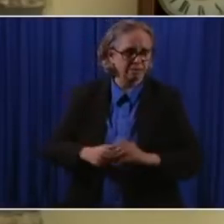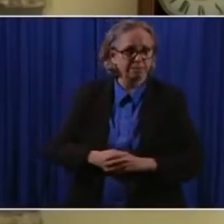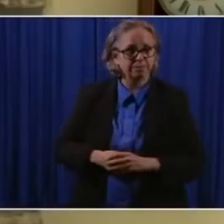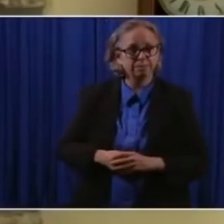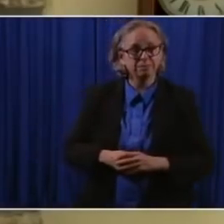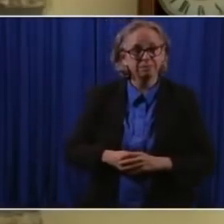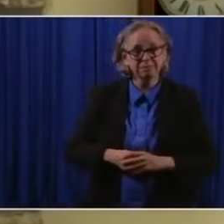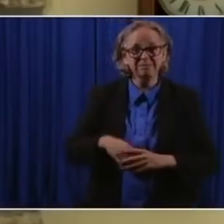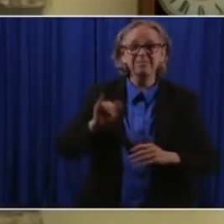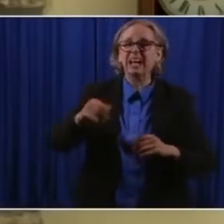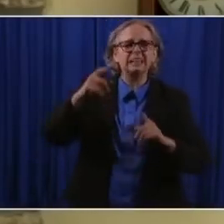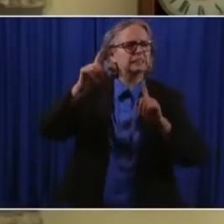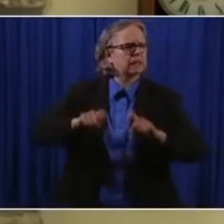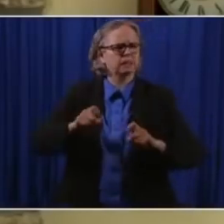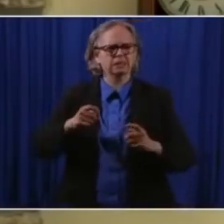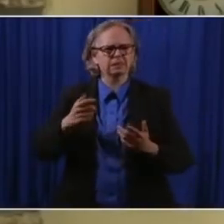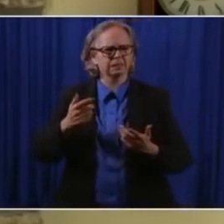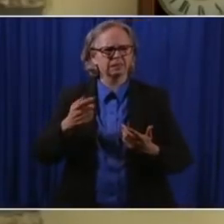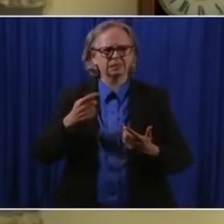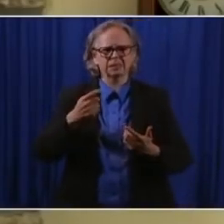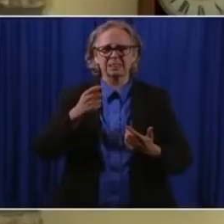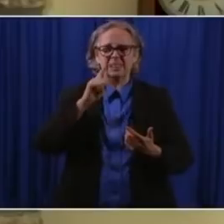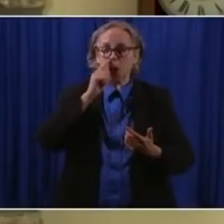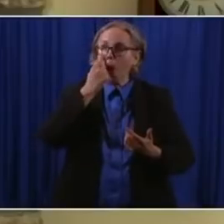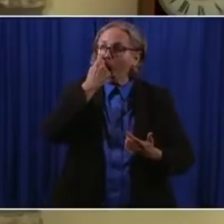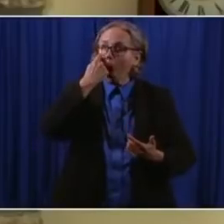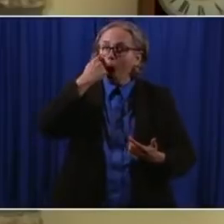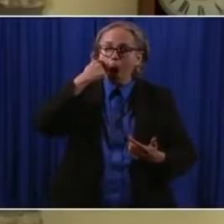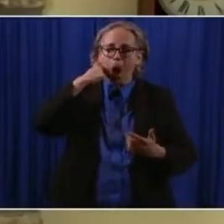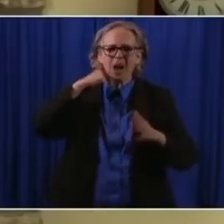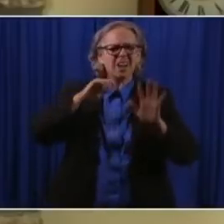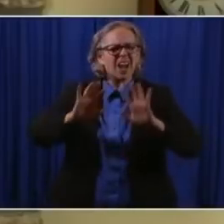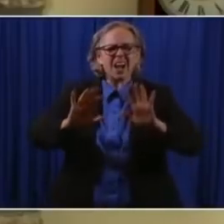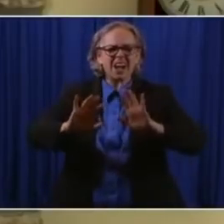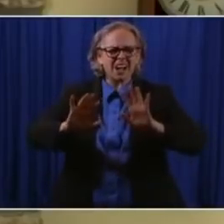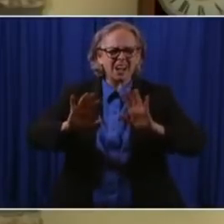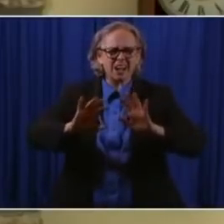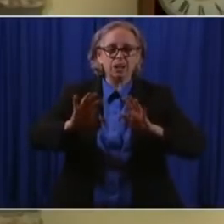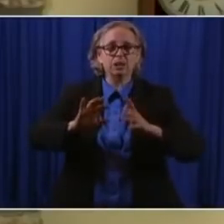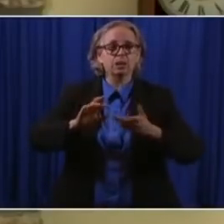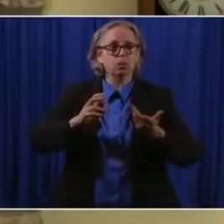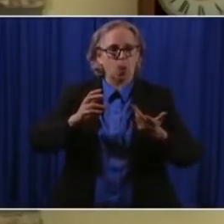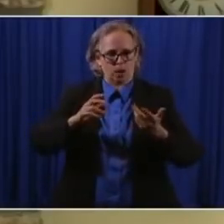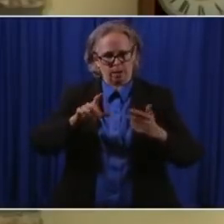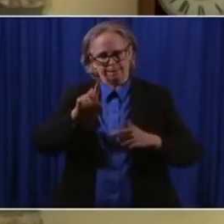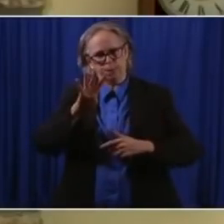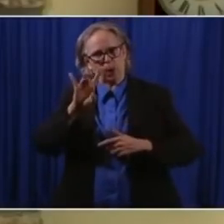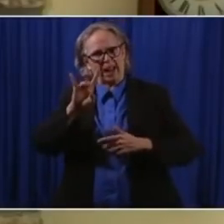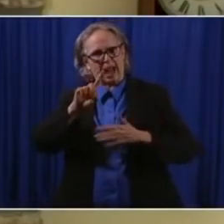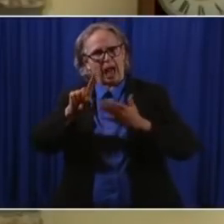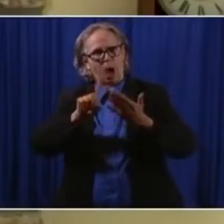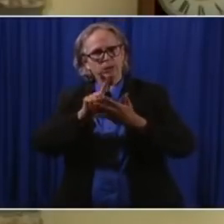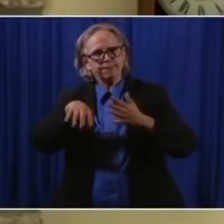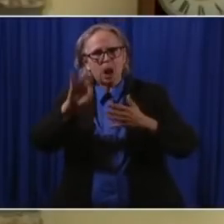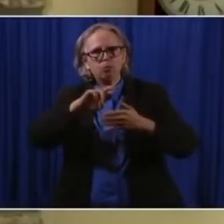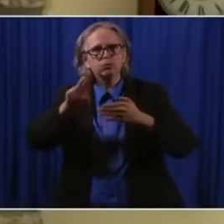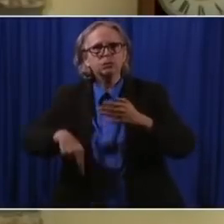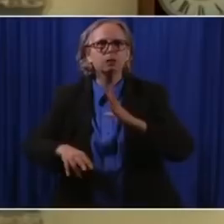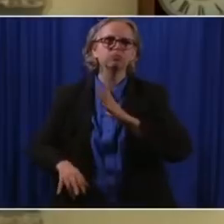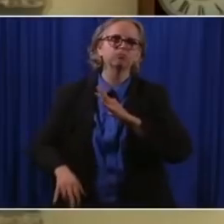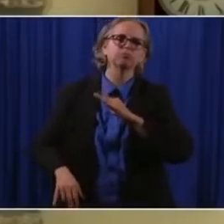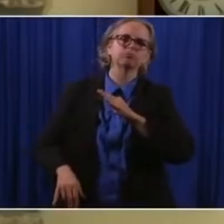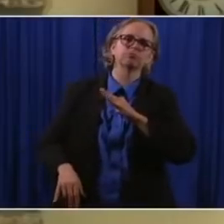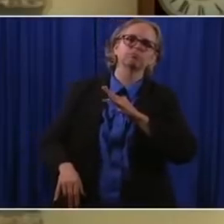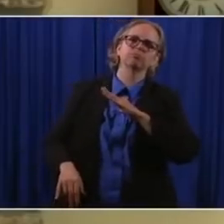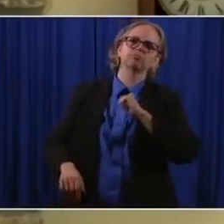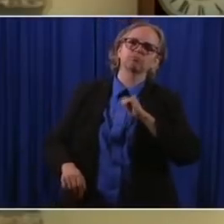themselves are minimally invasive and provide reliable results in about 48 hours upon the lab's receipt. The value in this